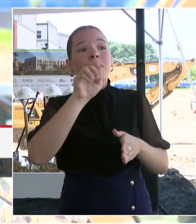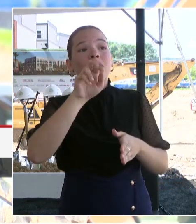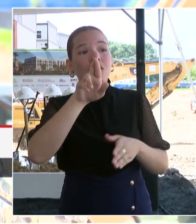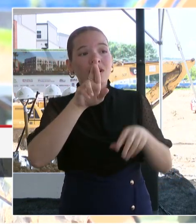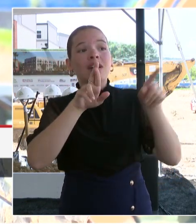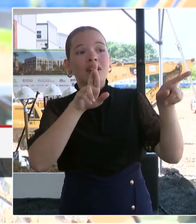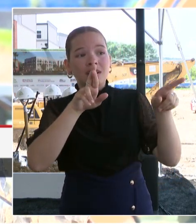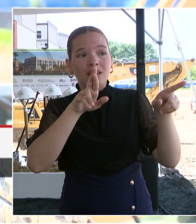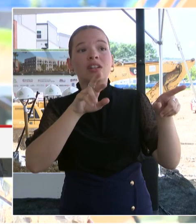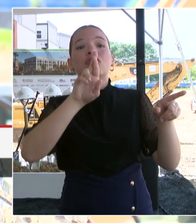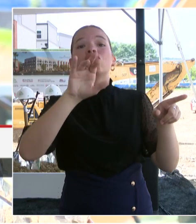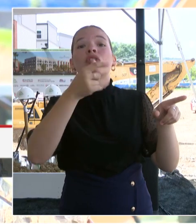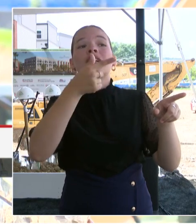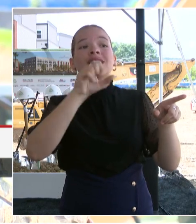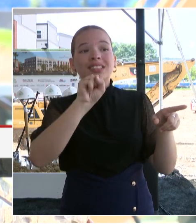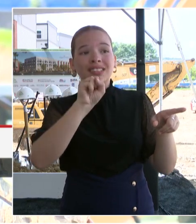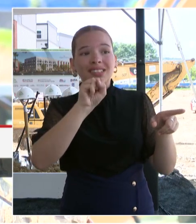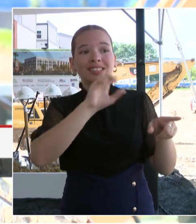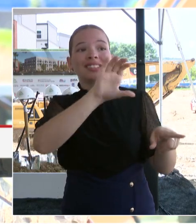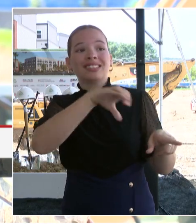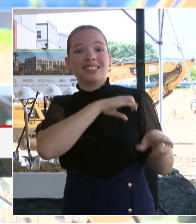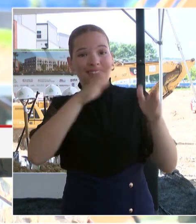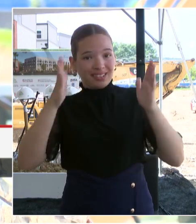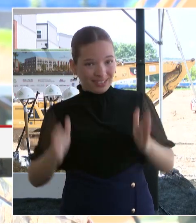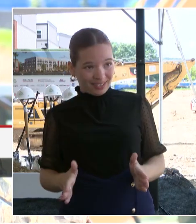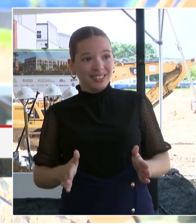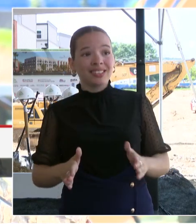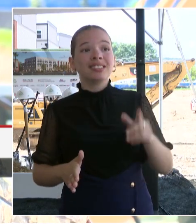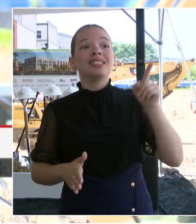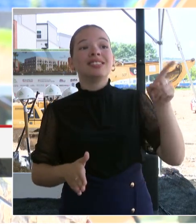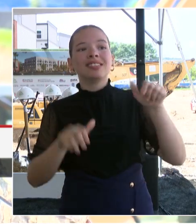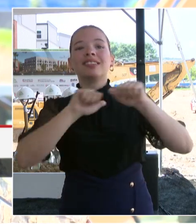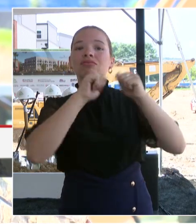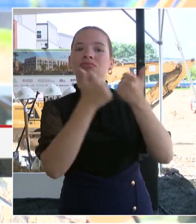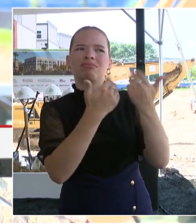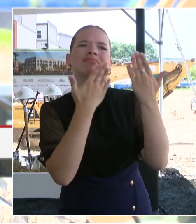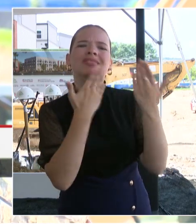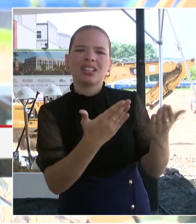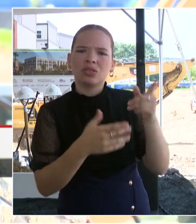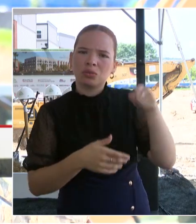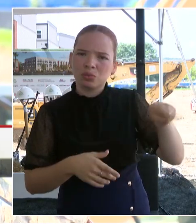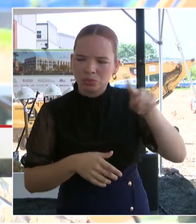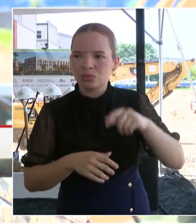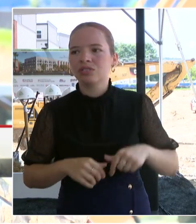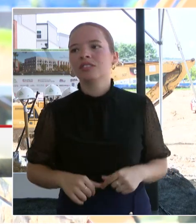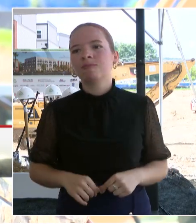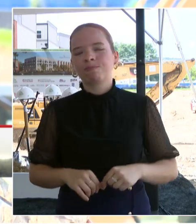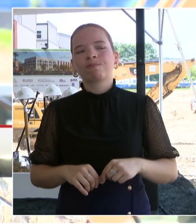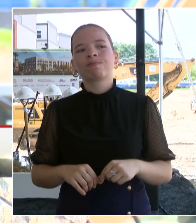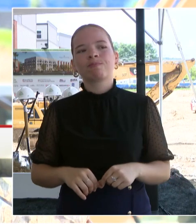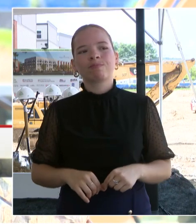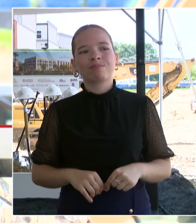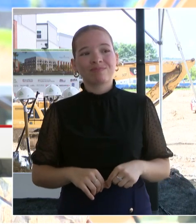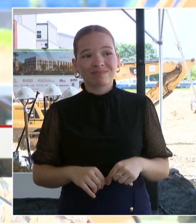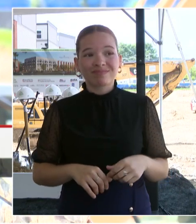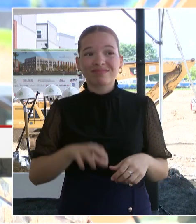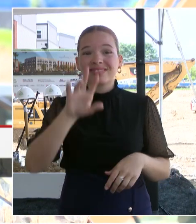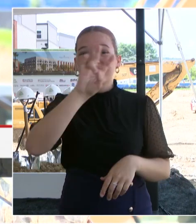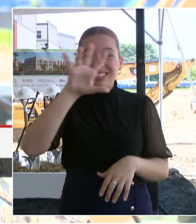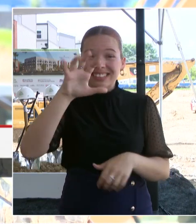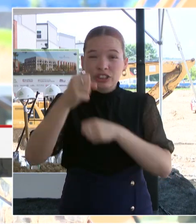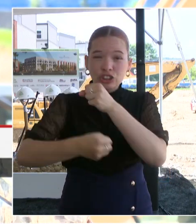Now 75 years strong, for their important role in bringing this project to our